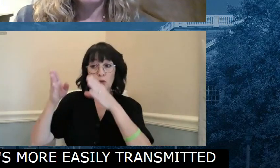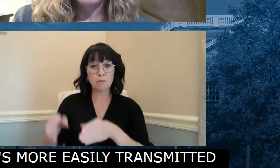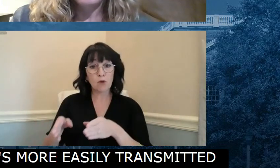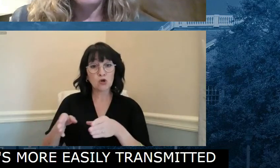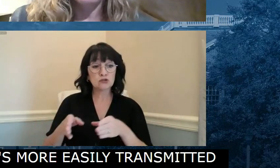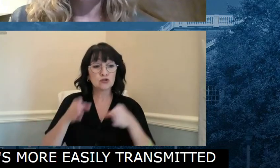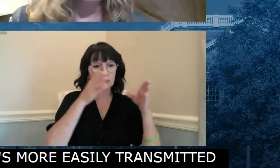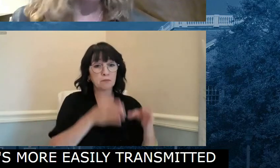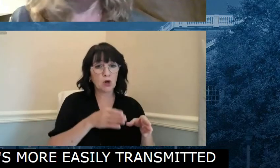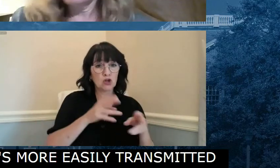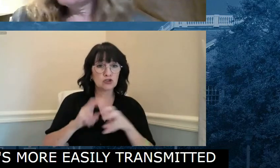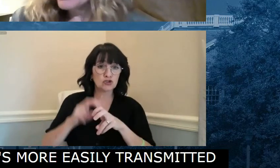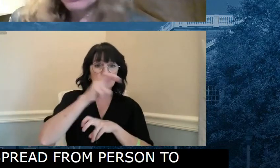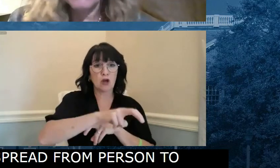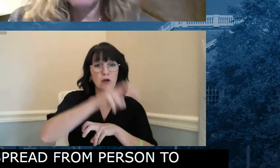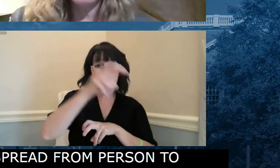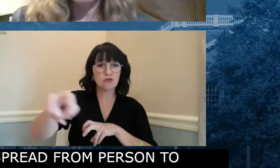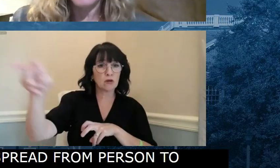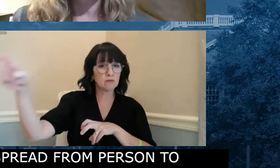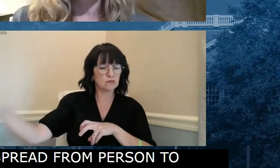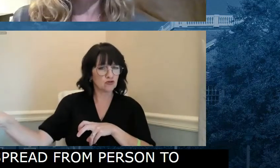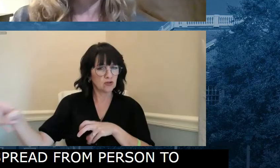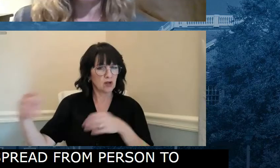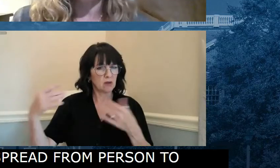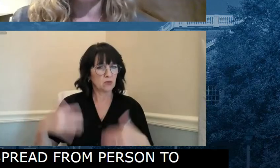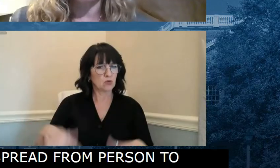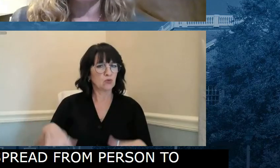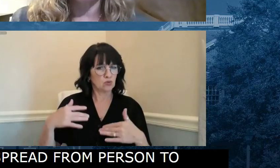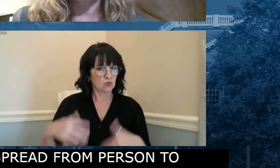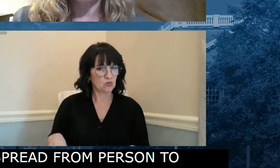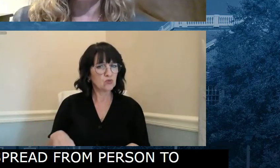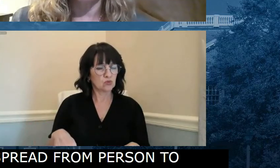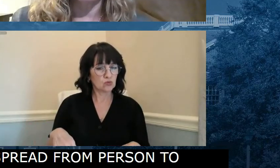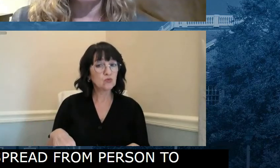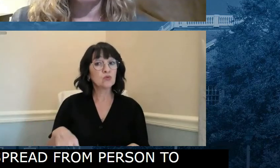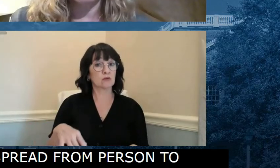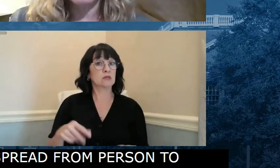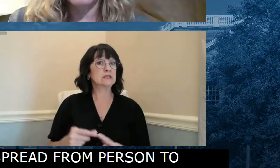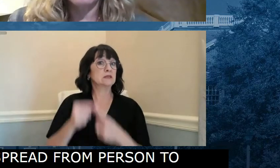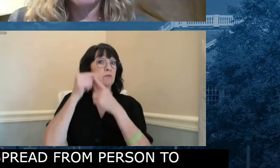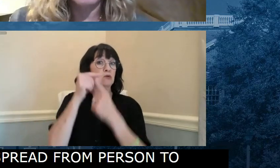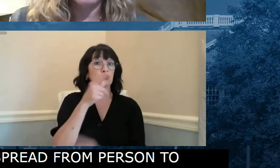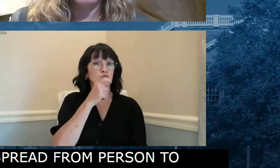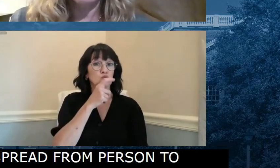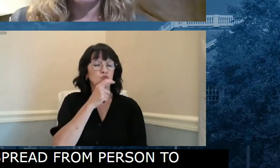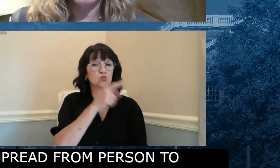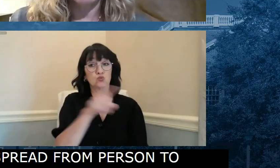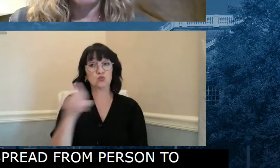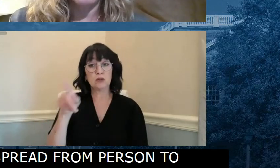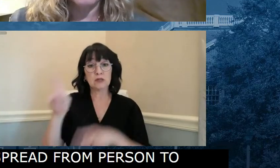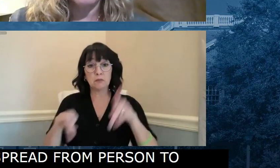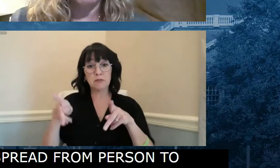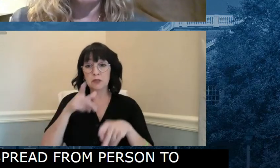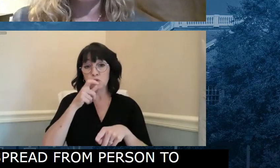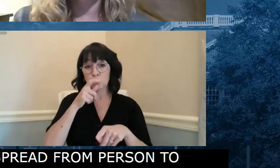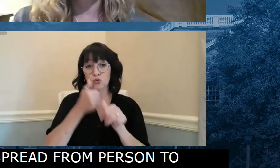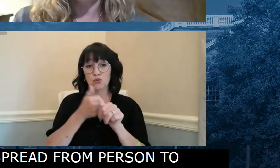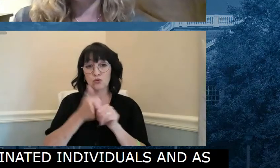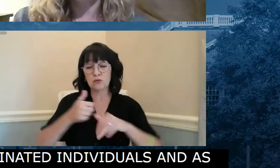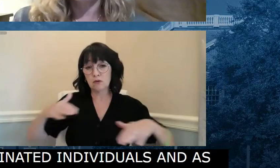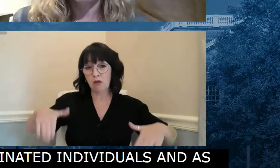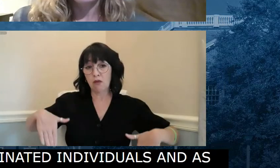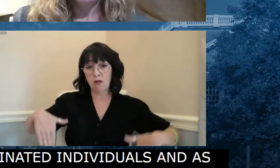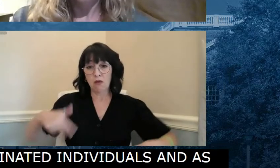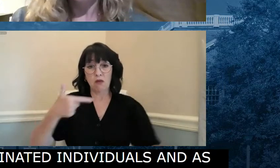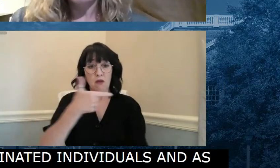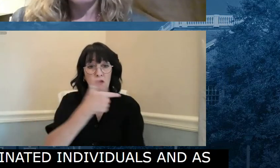person, especially among unvaccinated individuals. And as we're seeing across the country right now, in those